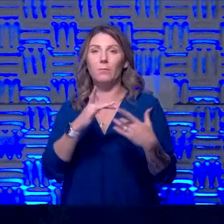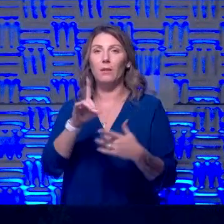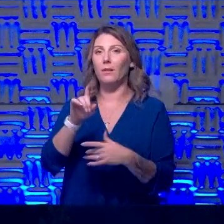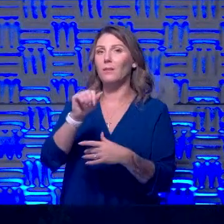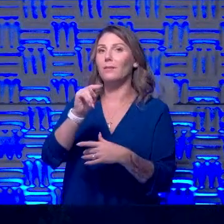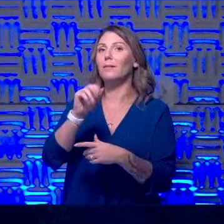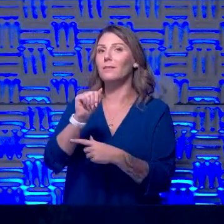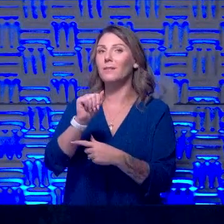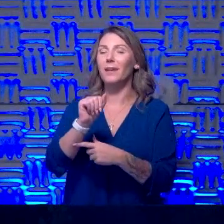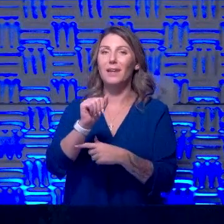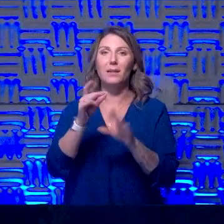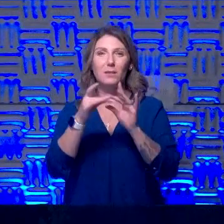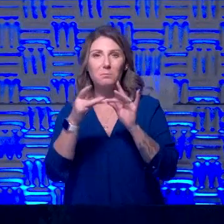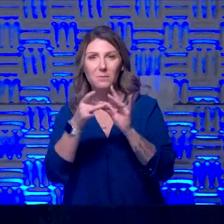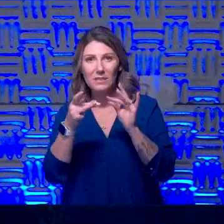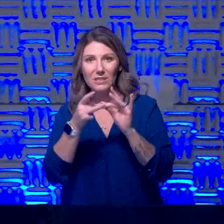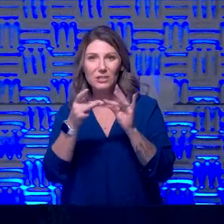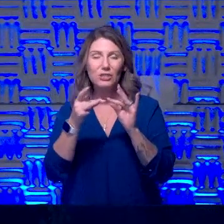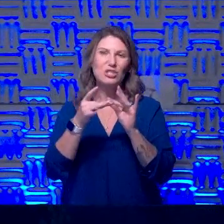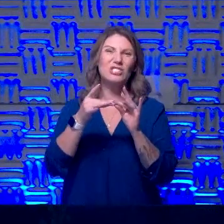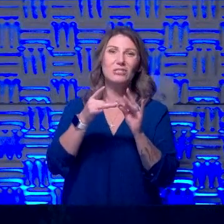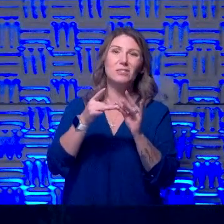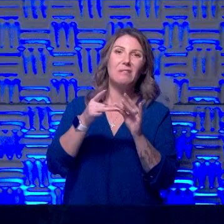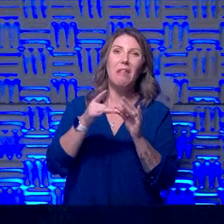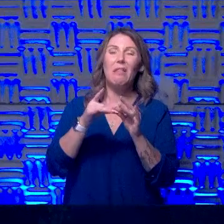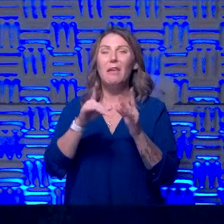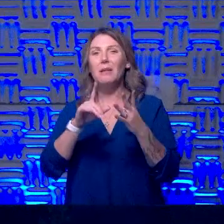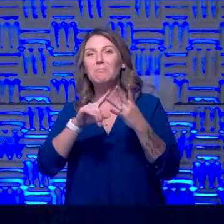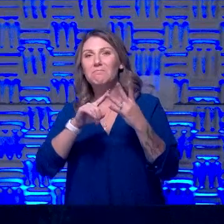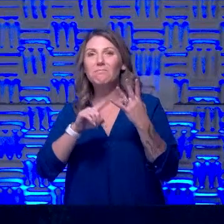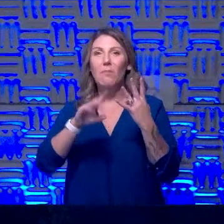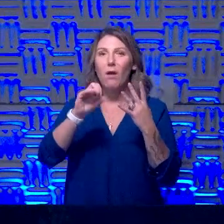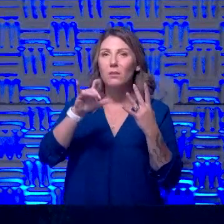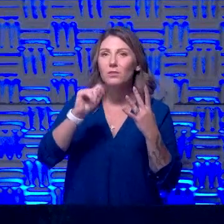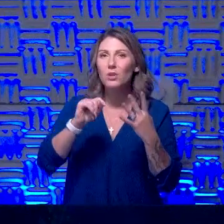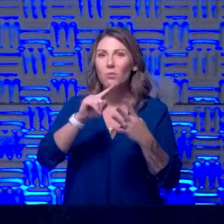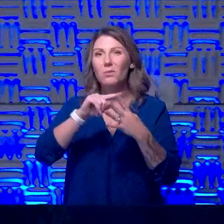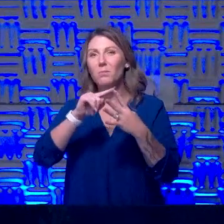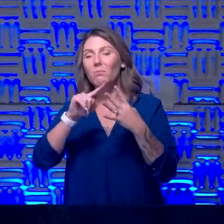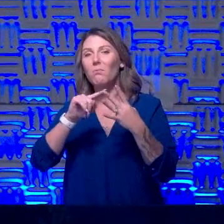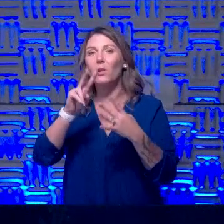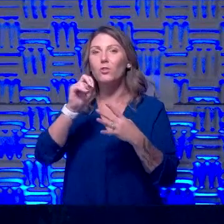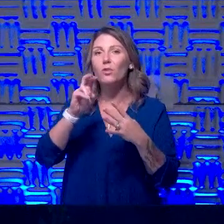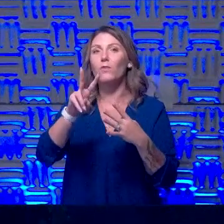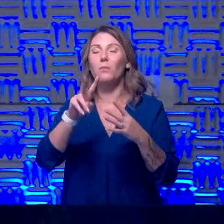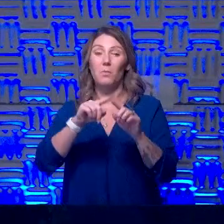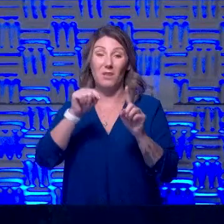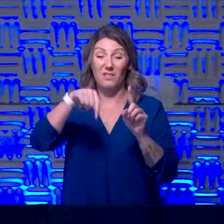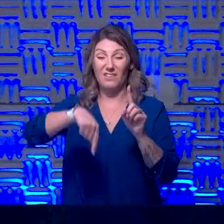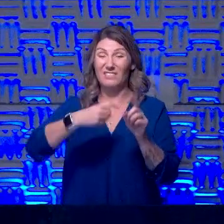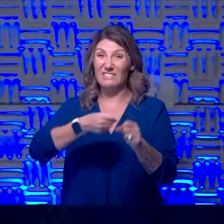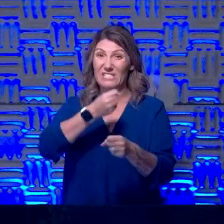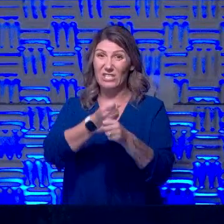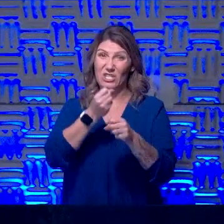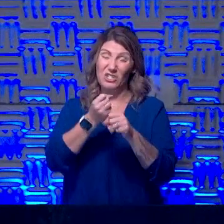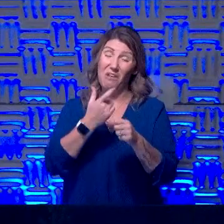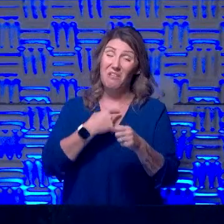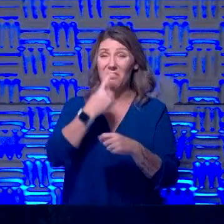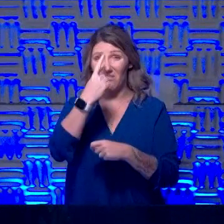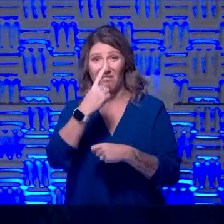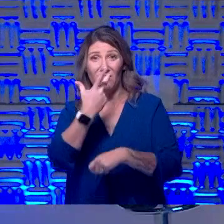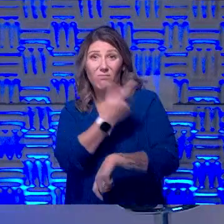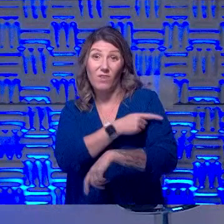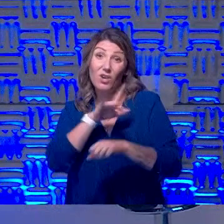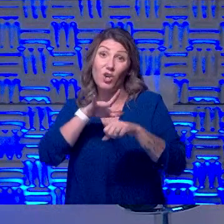early November, so you get the coverage and the antibodies throughout the flu season. But this year, I don't know. I think vaccinate early, vaccinate often. I